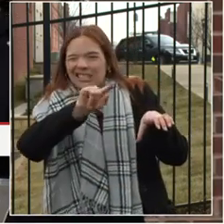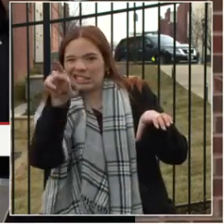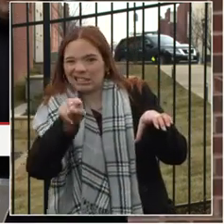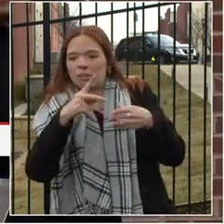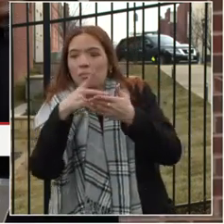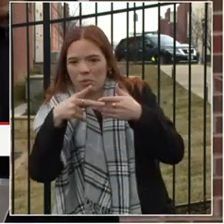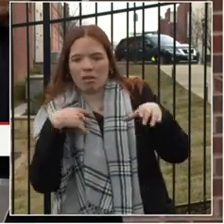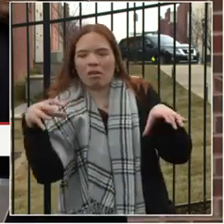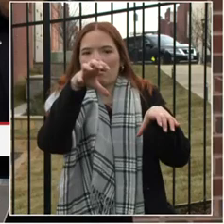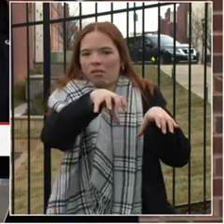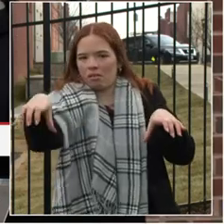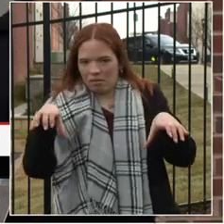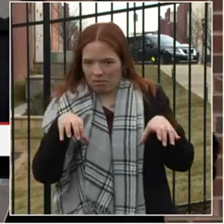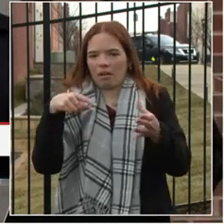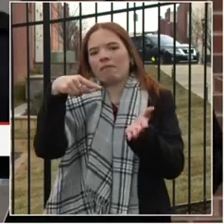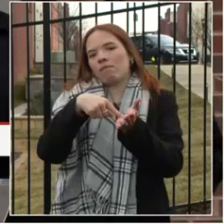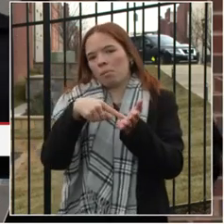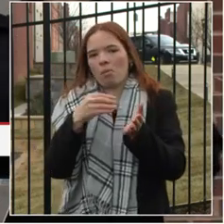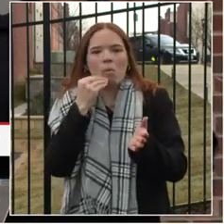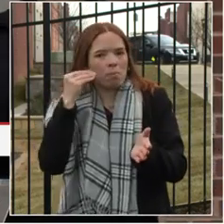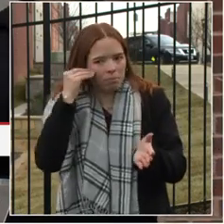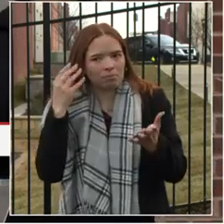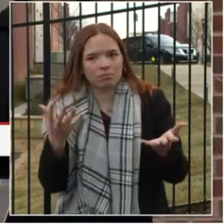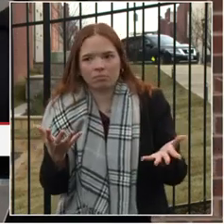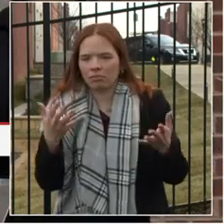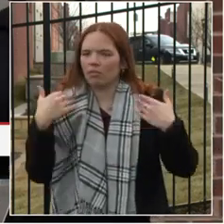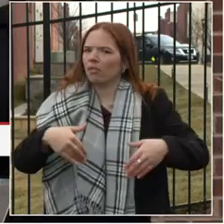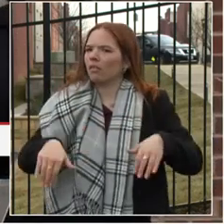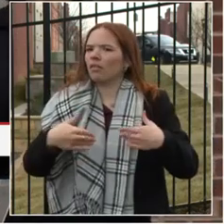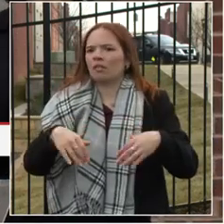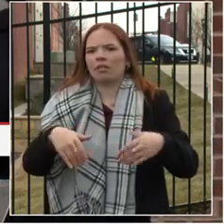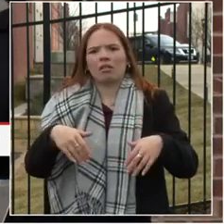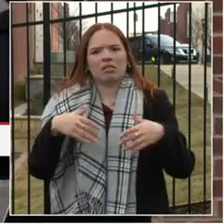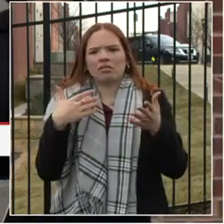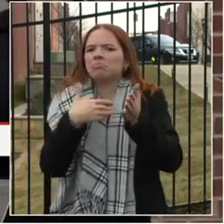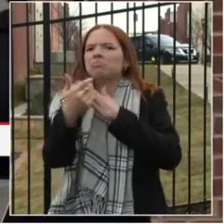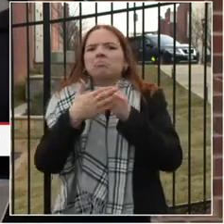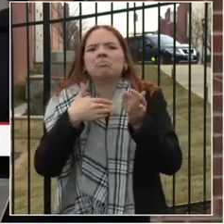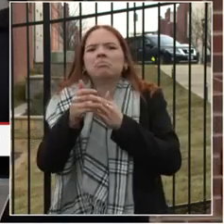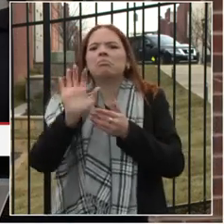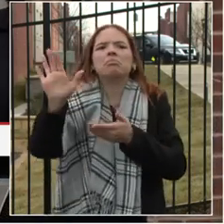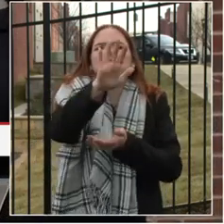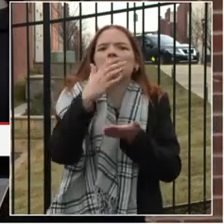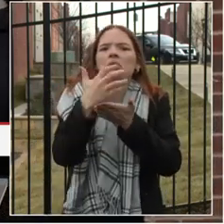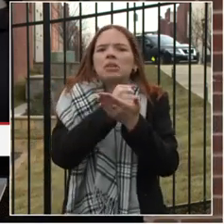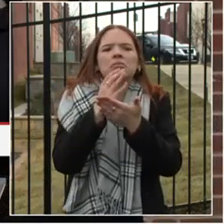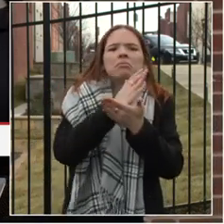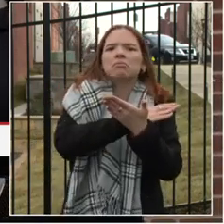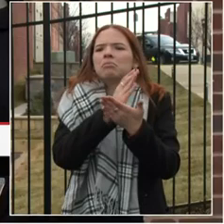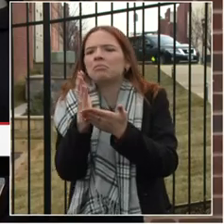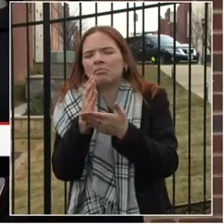for people of all income levels to purchase a house here.